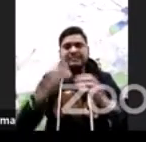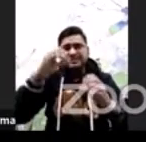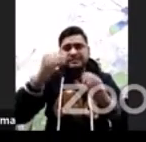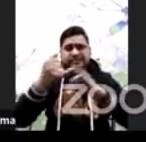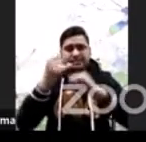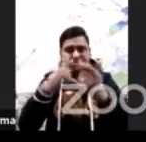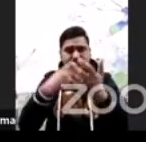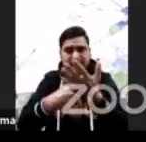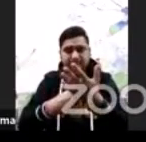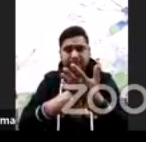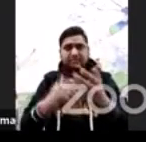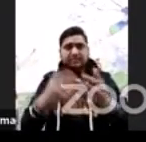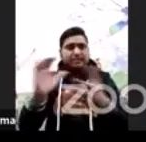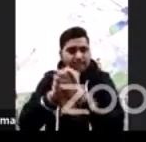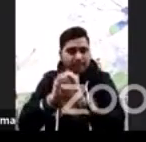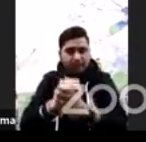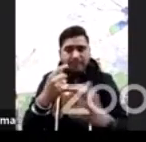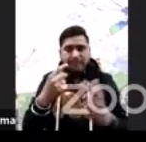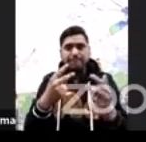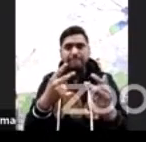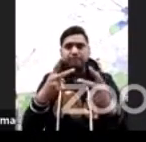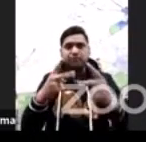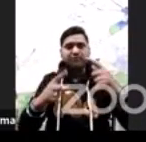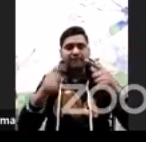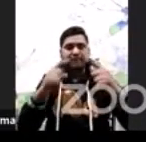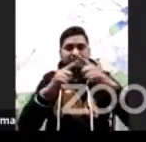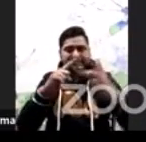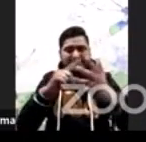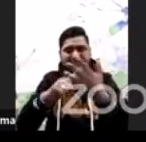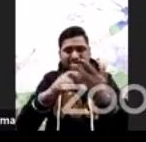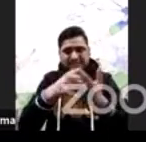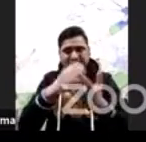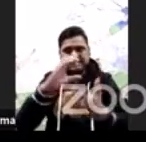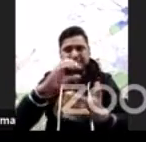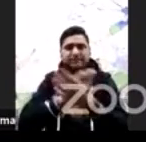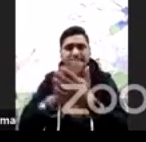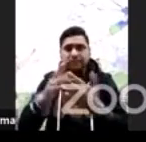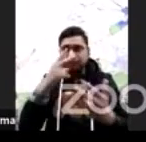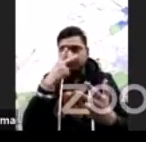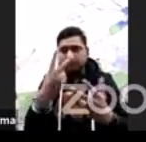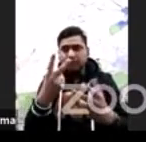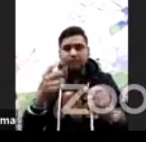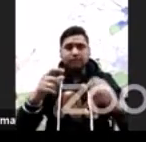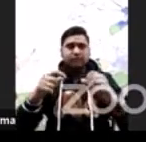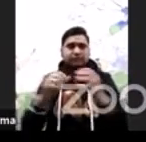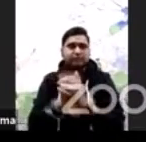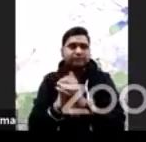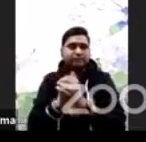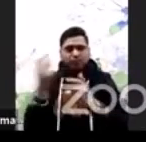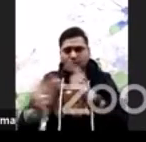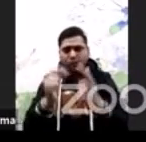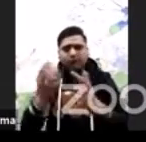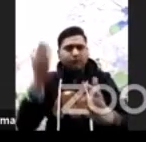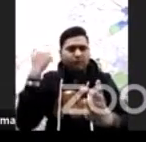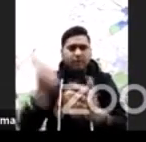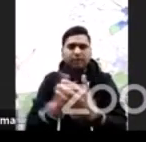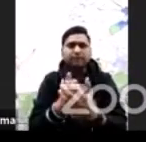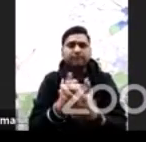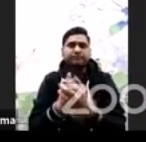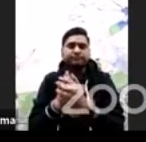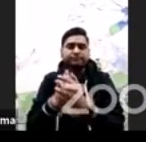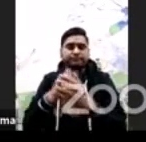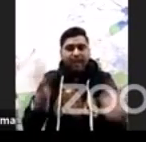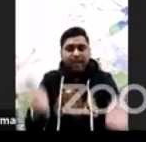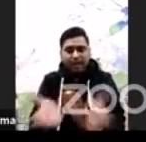engagements and being a technology company, we have been using technology to uplift the